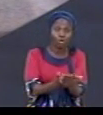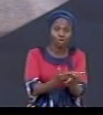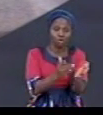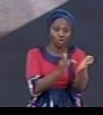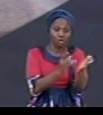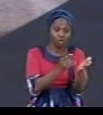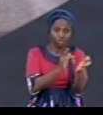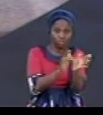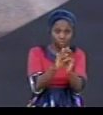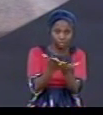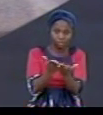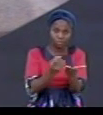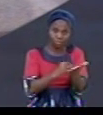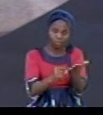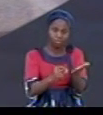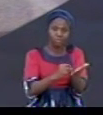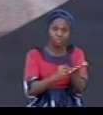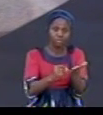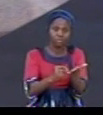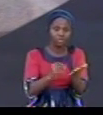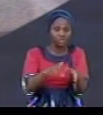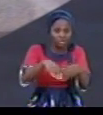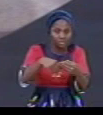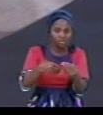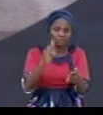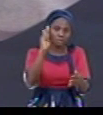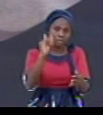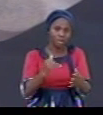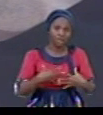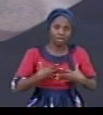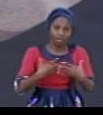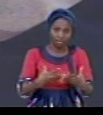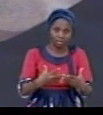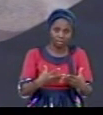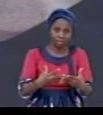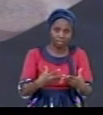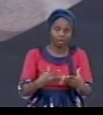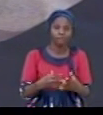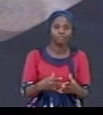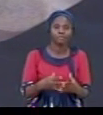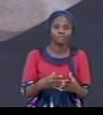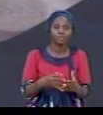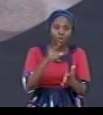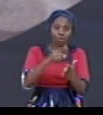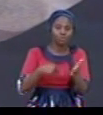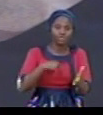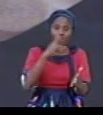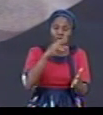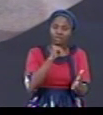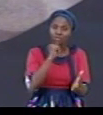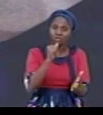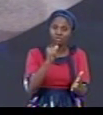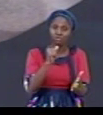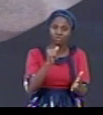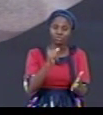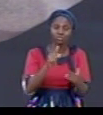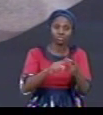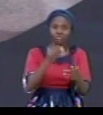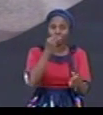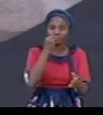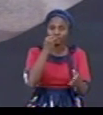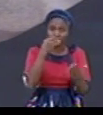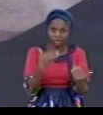by inspiration. But now, what they were told not to eat, we eat.